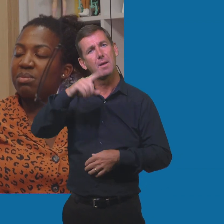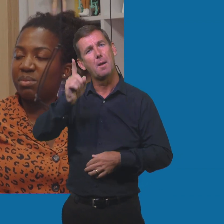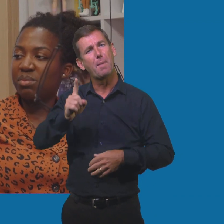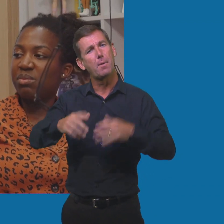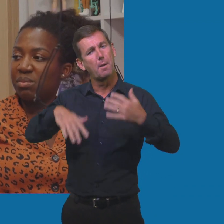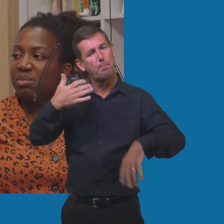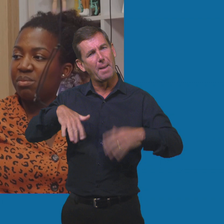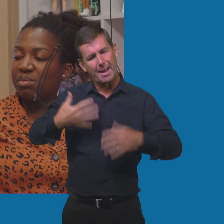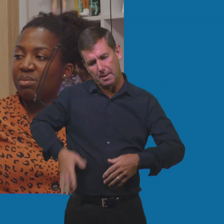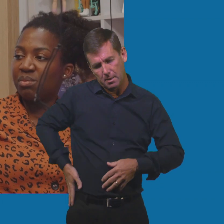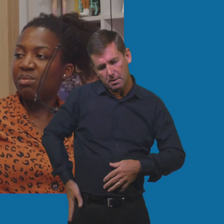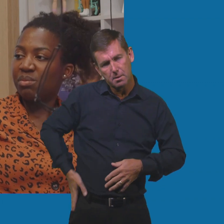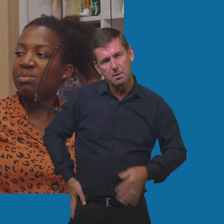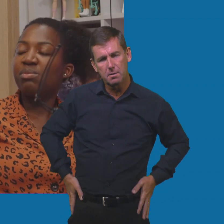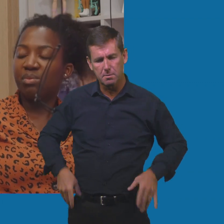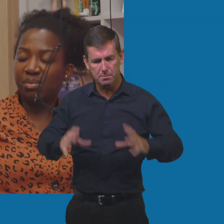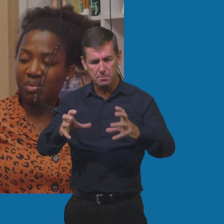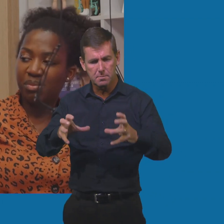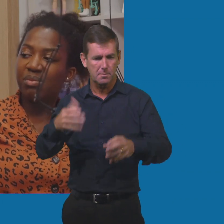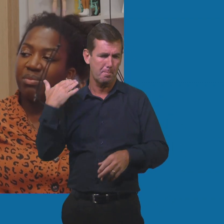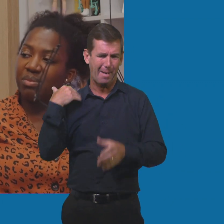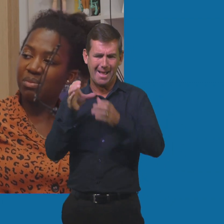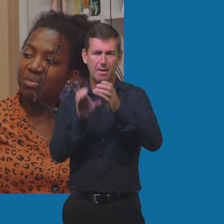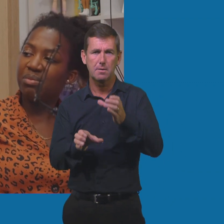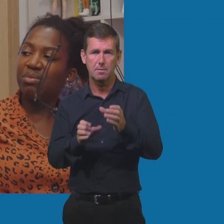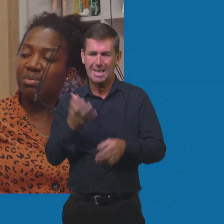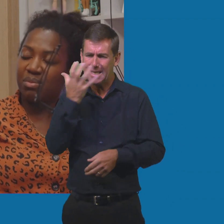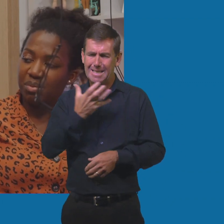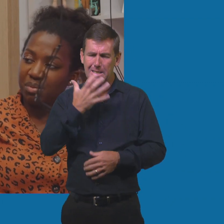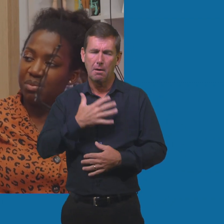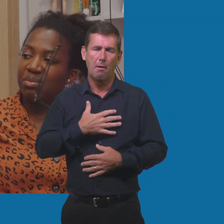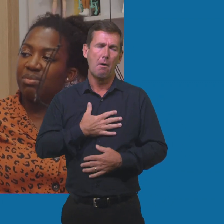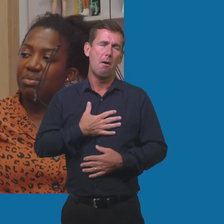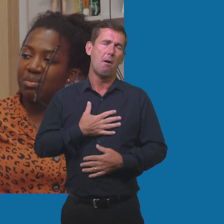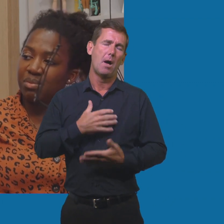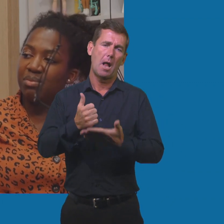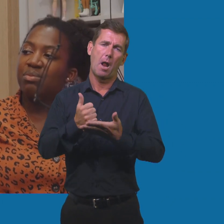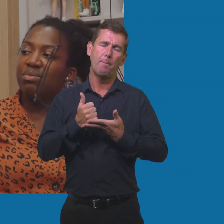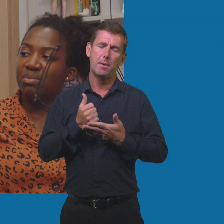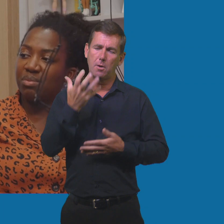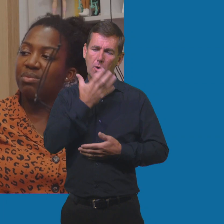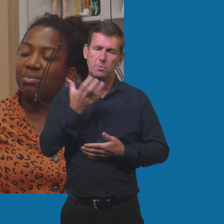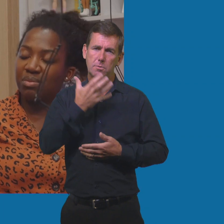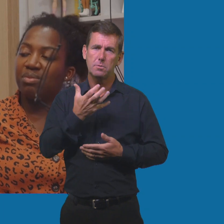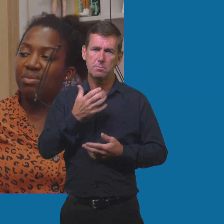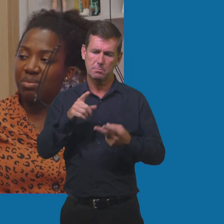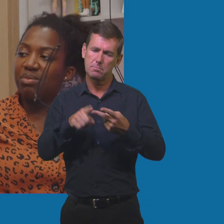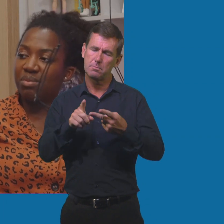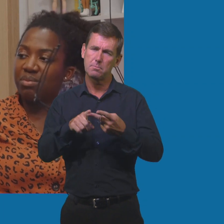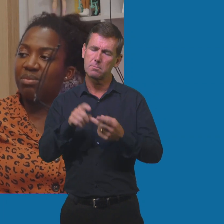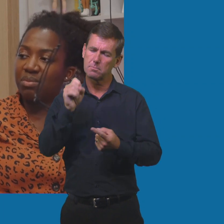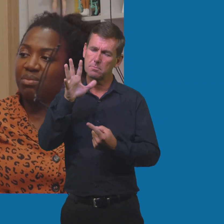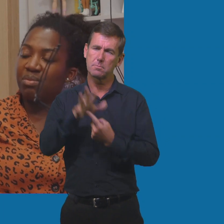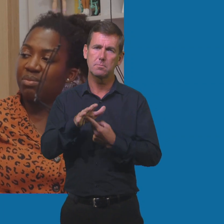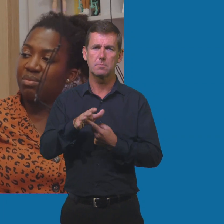chronic pain, particularly with joints, back pain, etc. They find it's a big relief for their back pain, etc. So there is that, which is a big